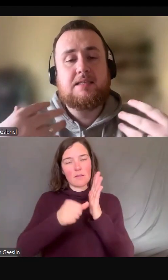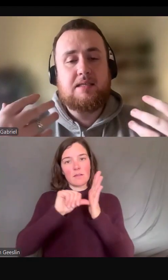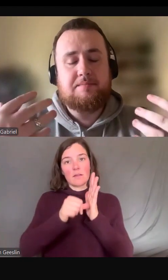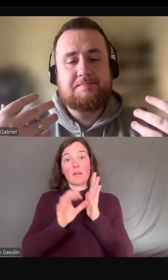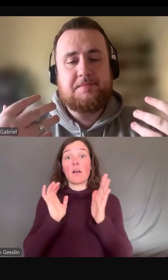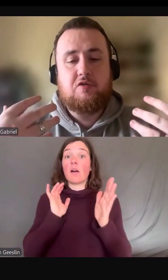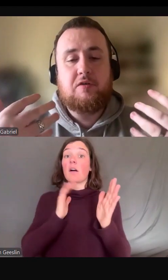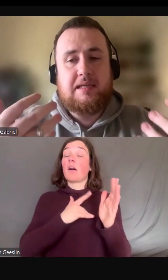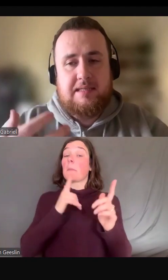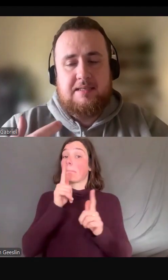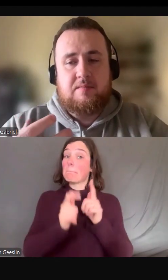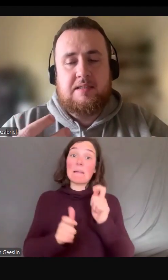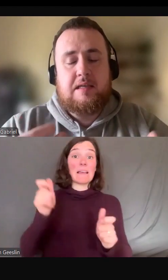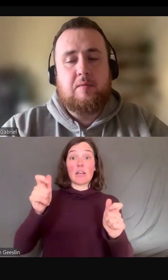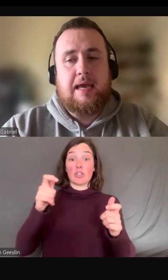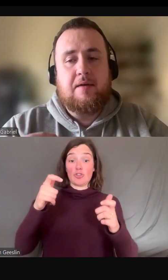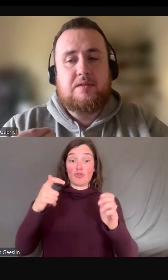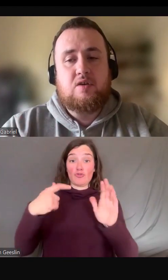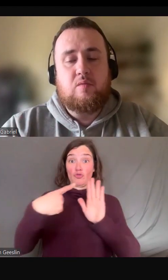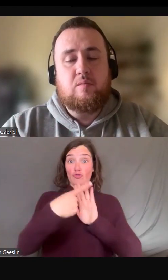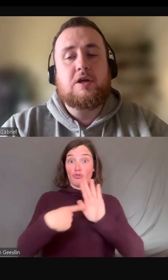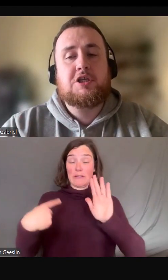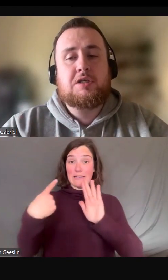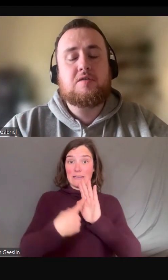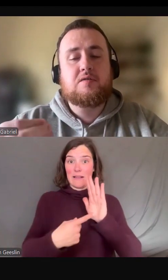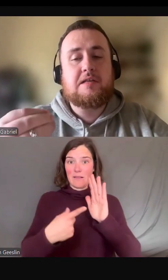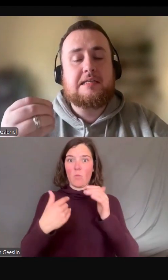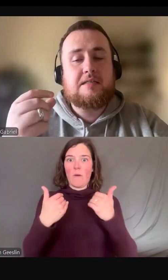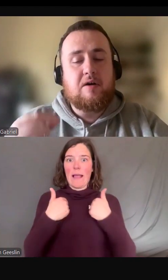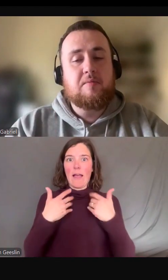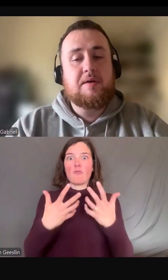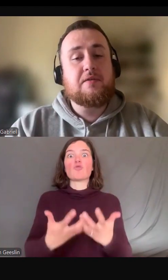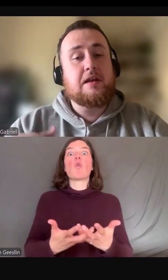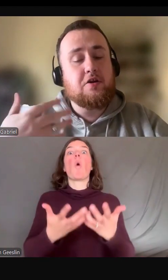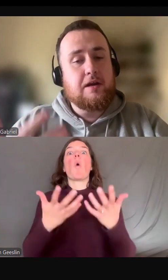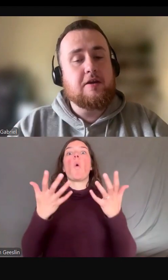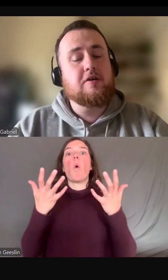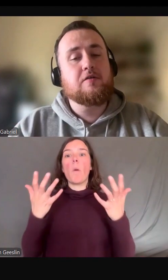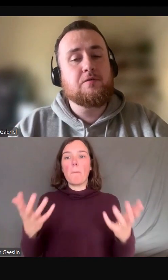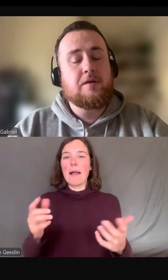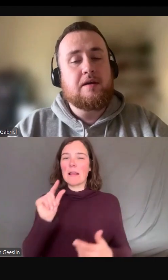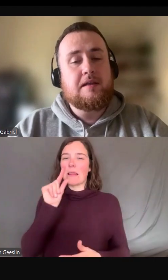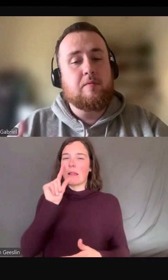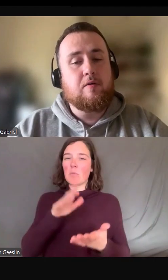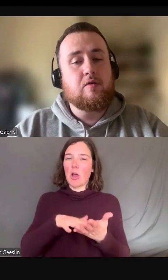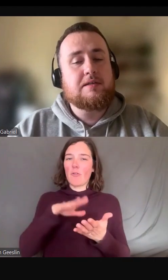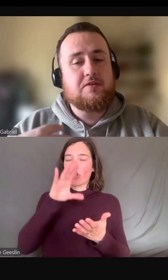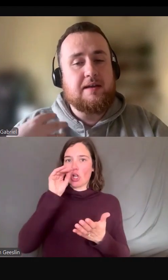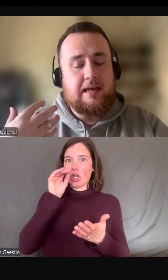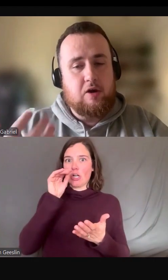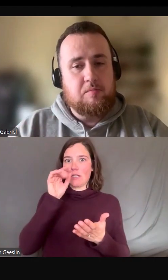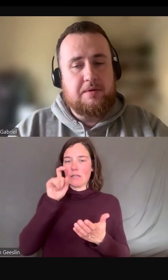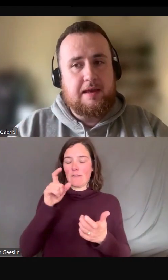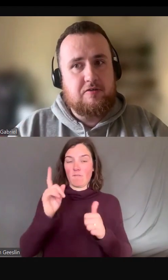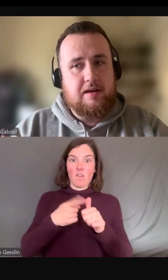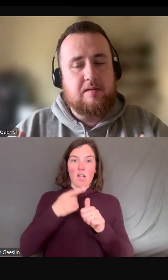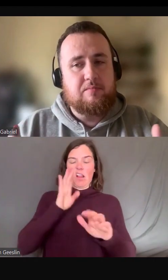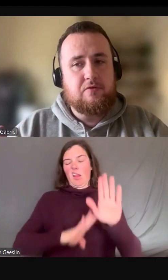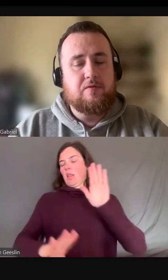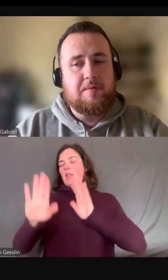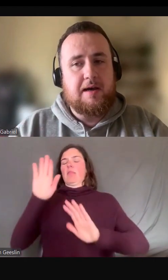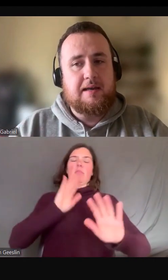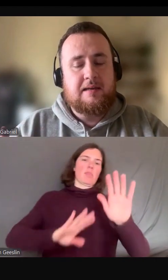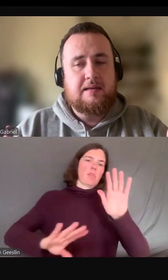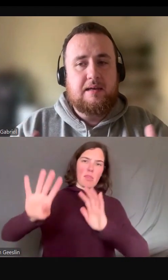biggest criticisms is that we have so much, so there's a small bit of a learning curve that we're always trying to help and try to